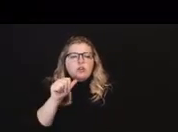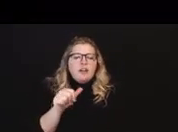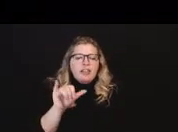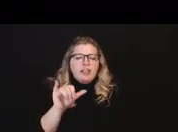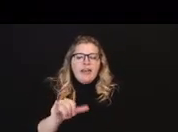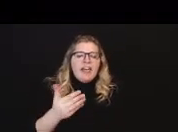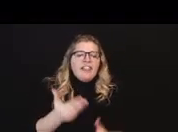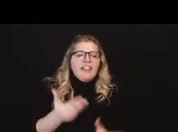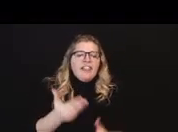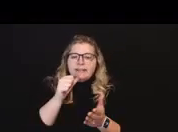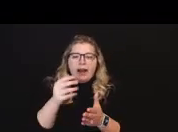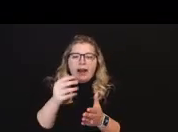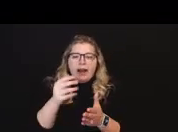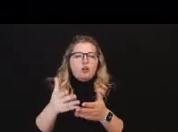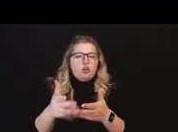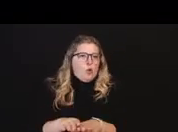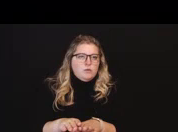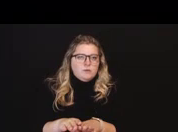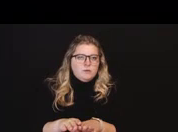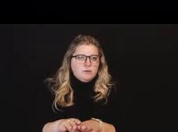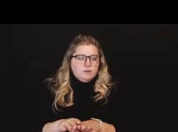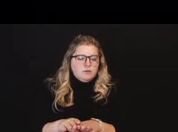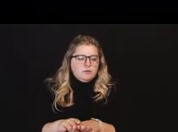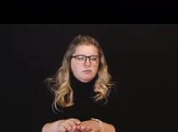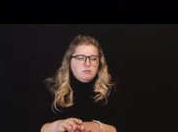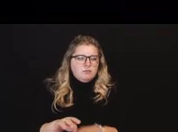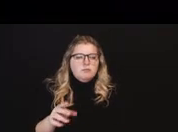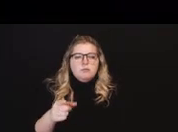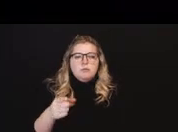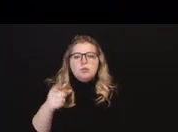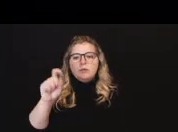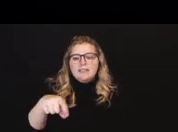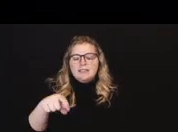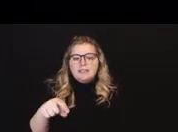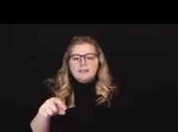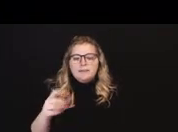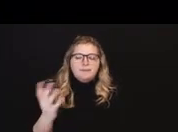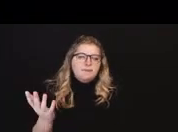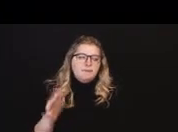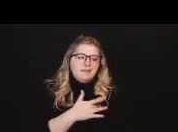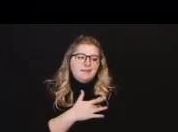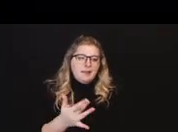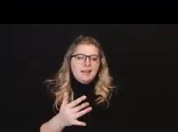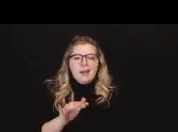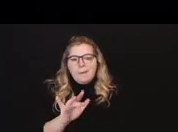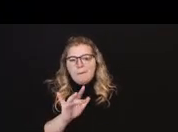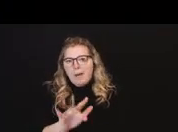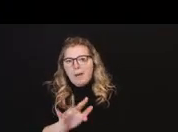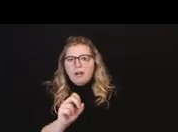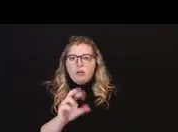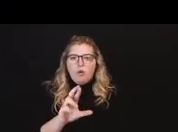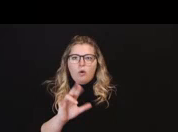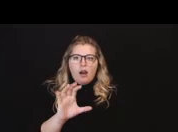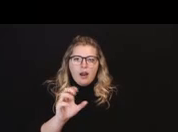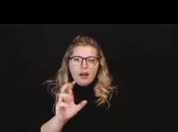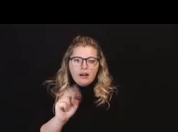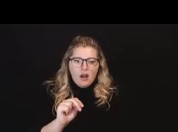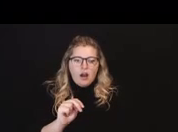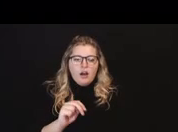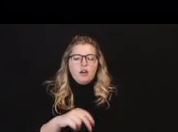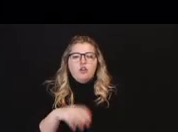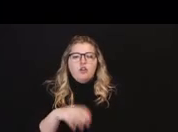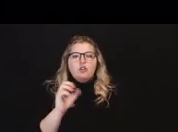when you hover to the new content. So you need to be able to move from, you know, usually it's like a button or icon to say a tooltip. You need to be able to move from